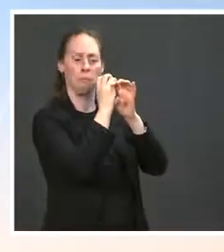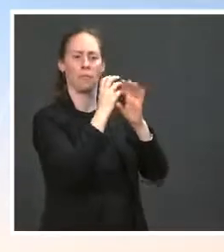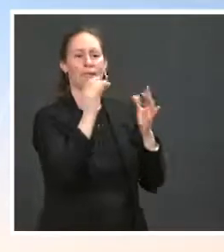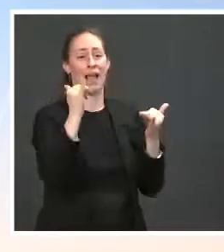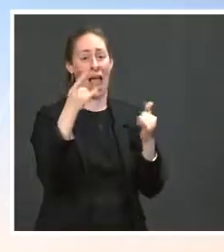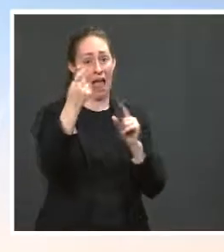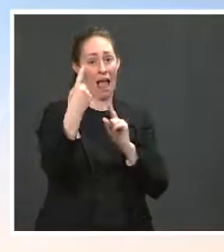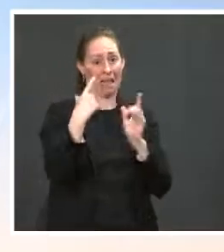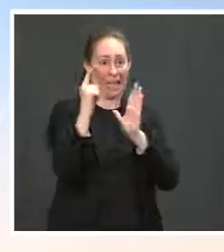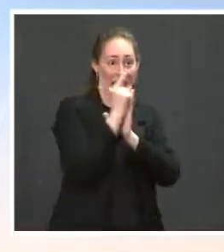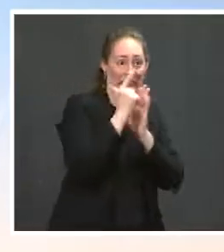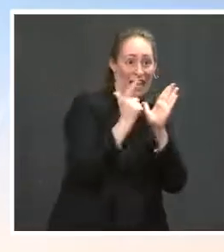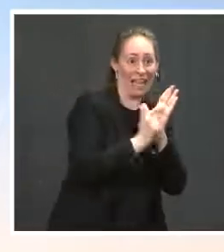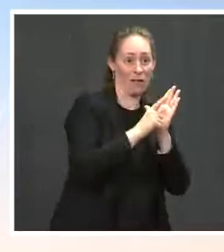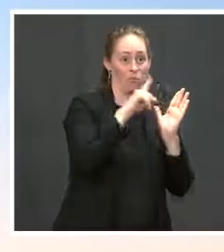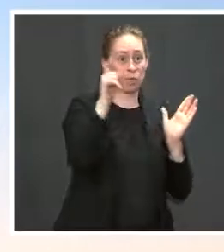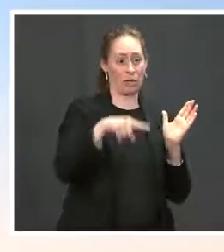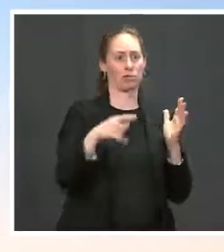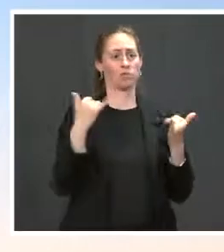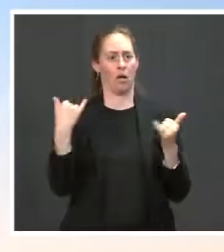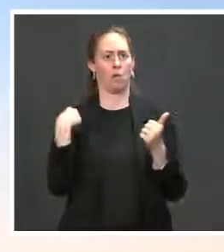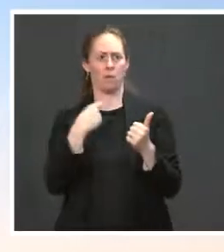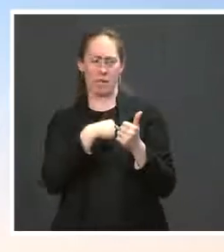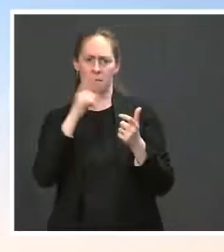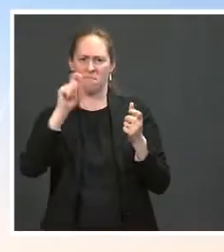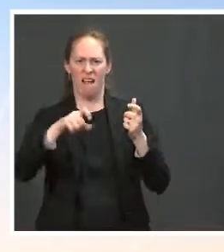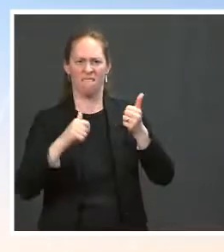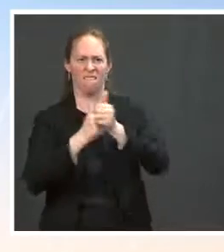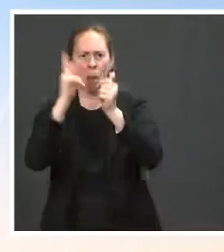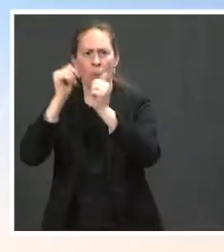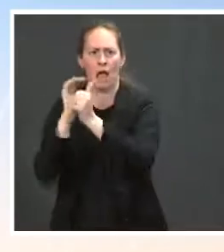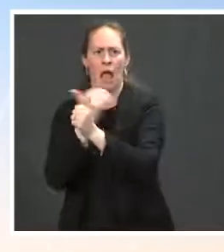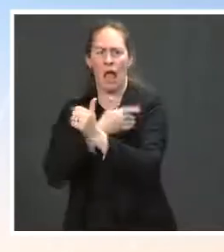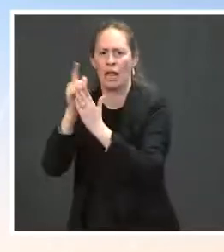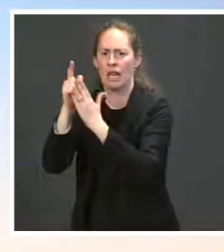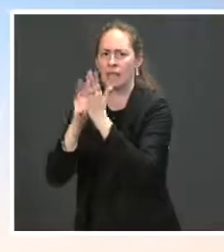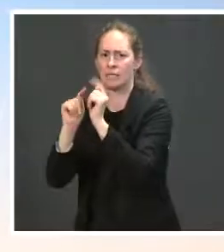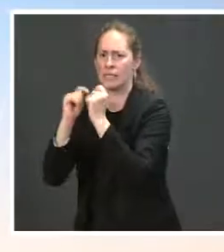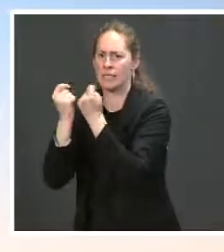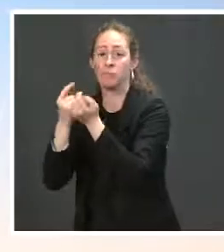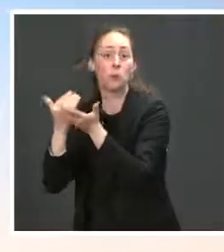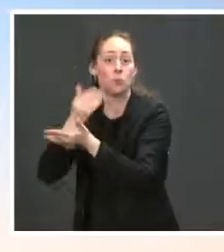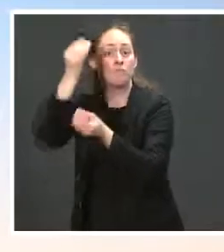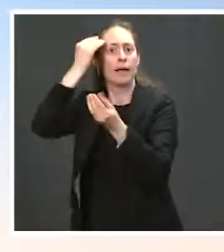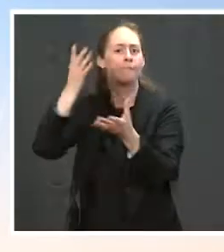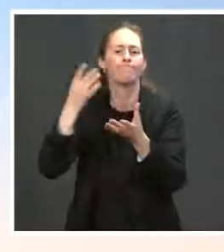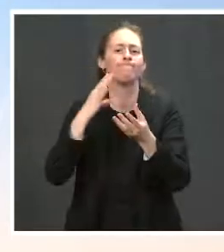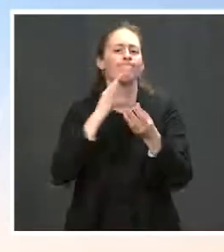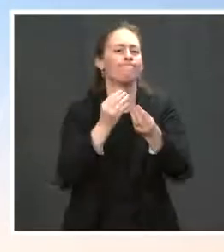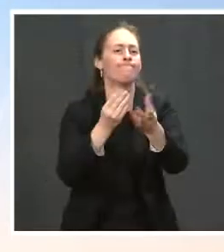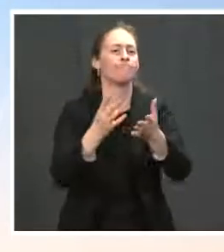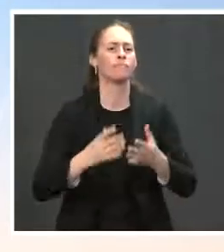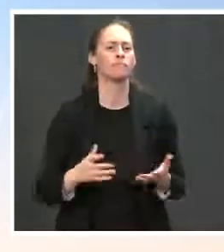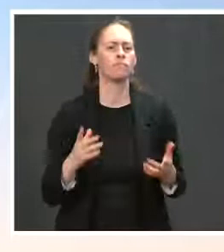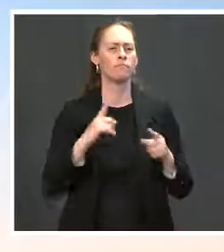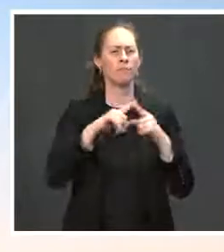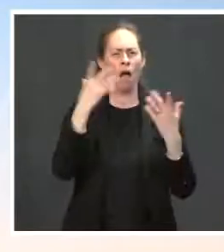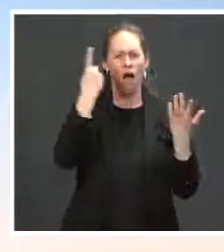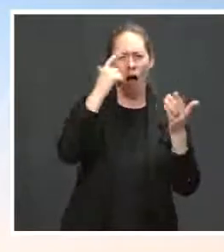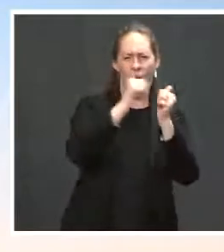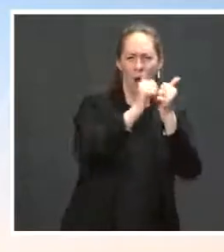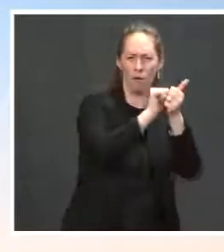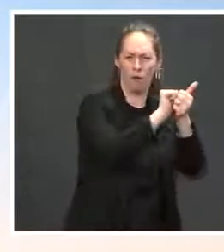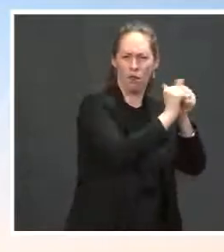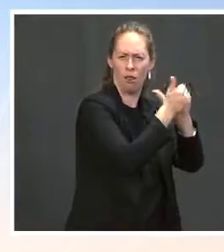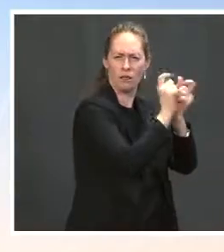and so I had to follow up with our legal team, and I don't have any additional information quite yet. Regarding rescheduling, that wouldn't necessarily release anyone from prison. Schedule